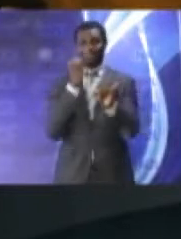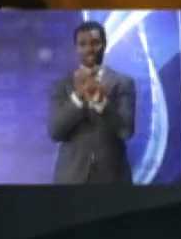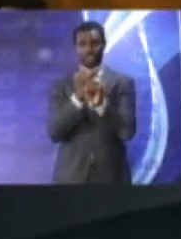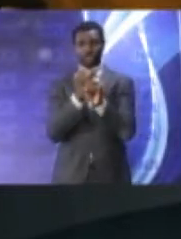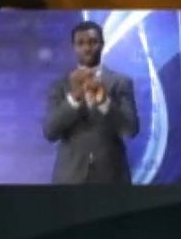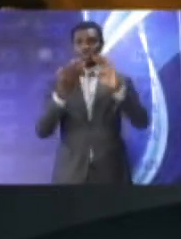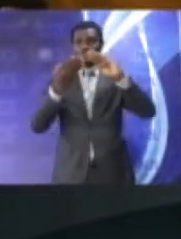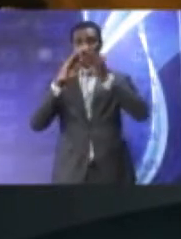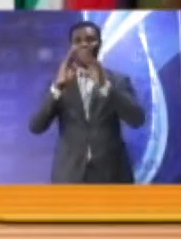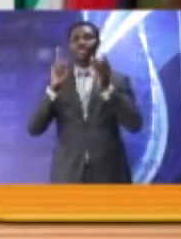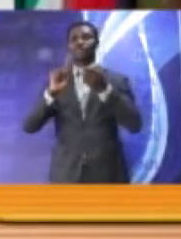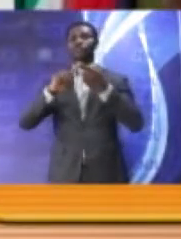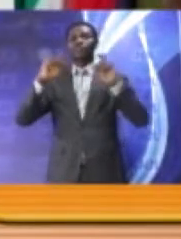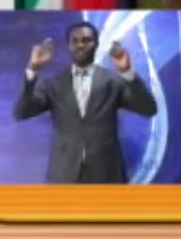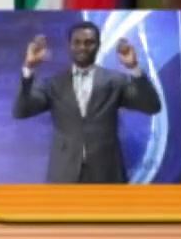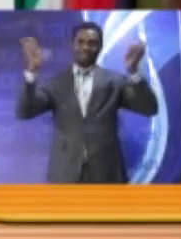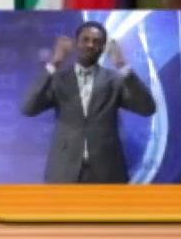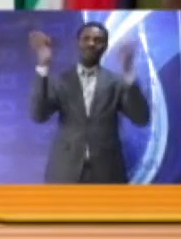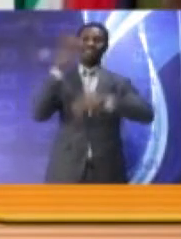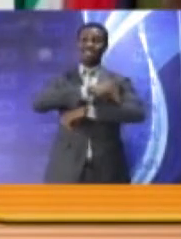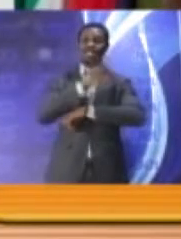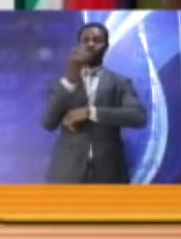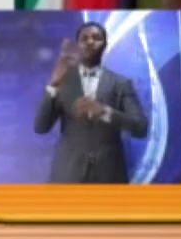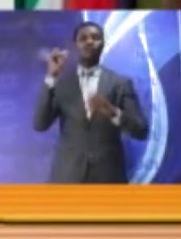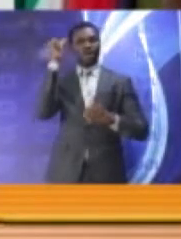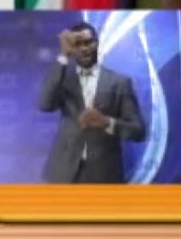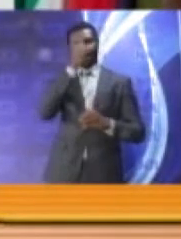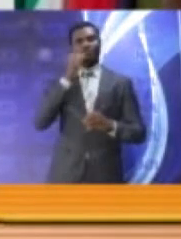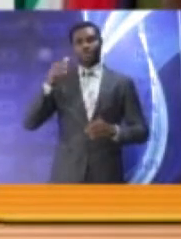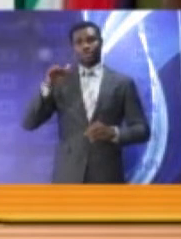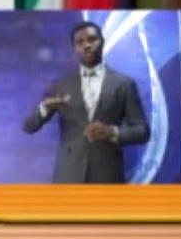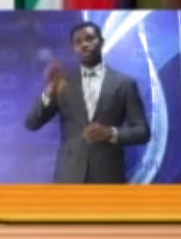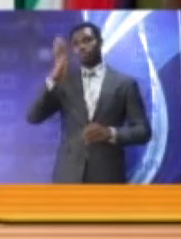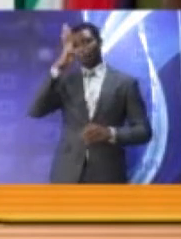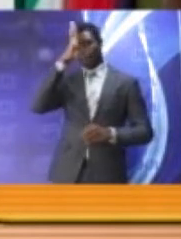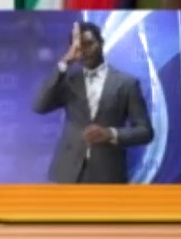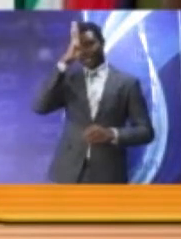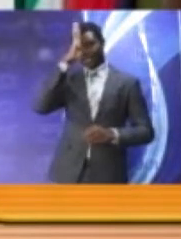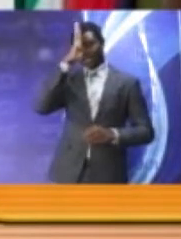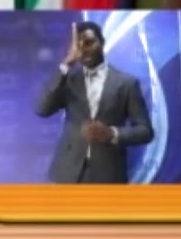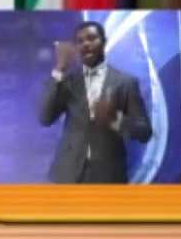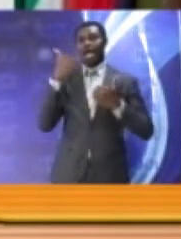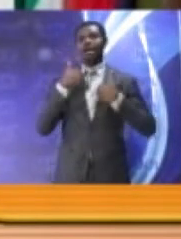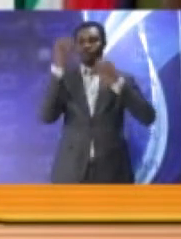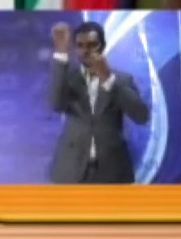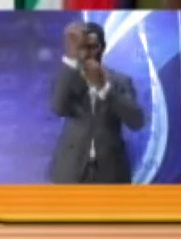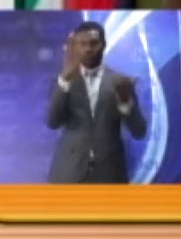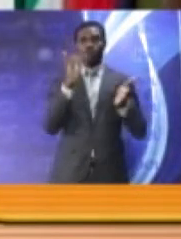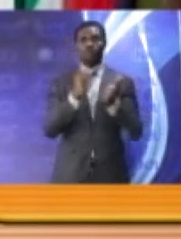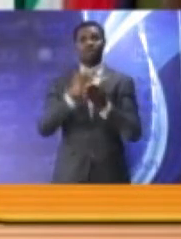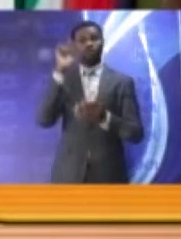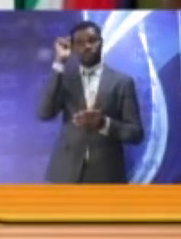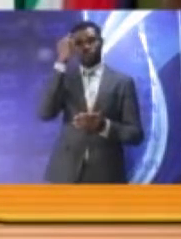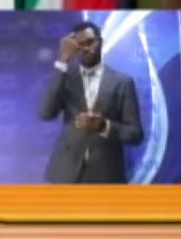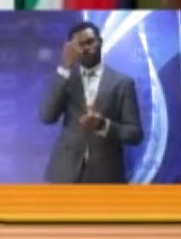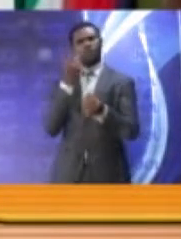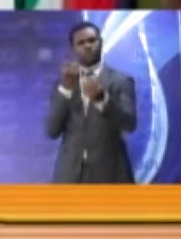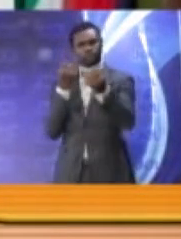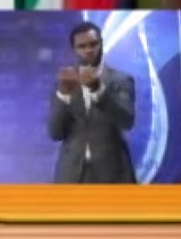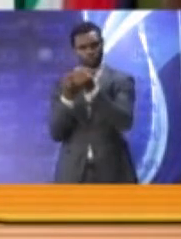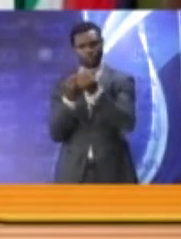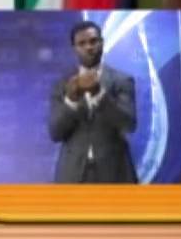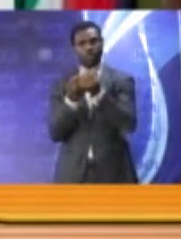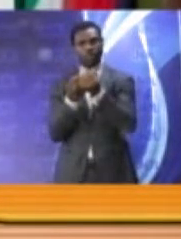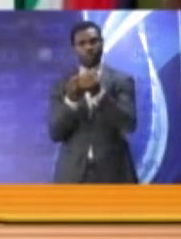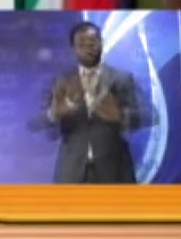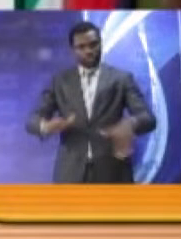Child. President Muhammadu Buhari has pledged the commitment of government to protect children from sexual violence, domestic